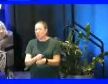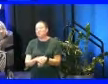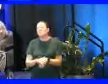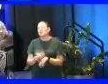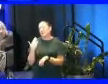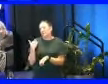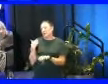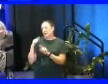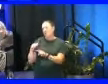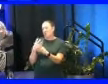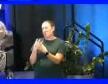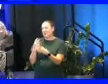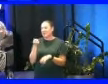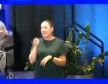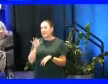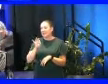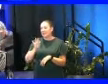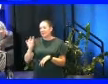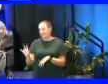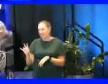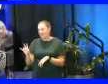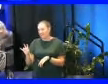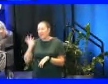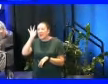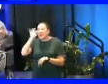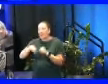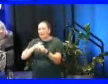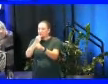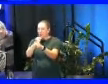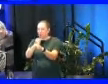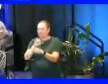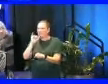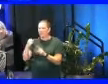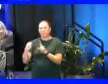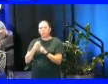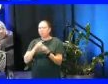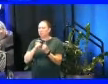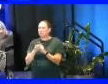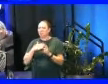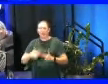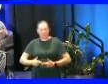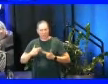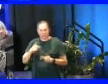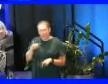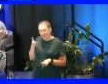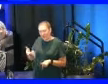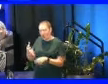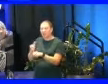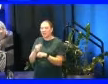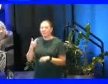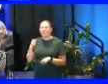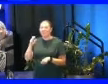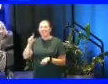time I went to jail in 1997 and I did 9 years and that changed my life. While there, I got my